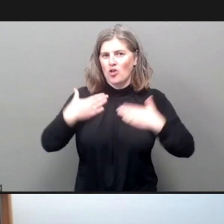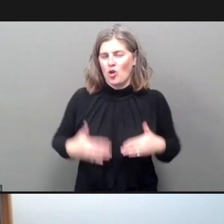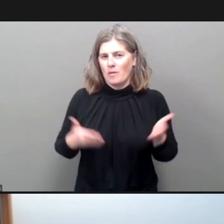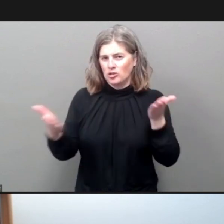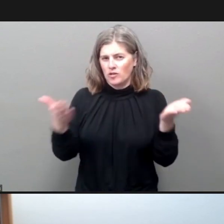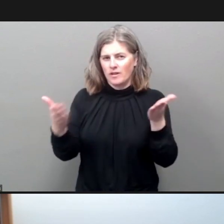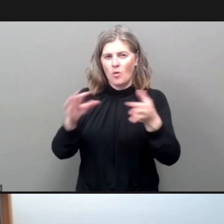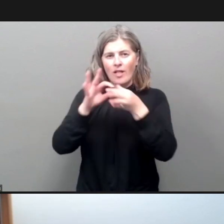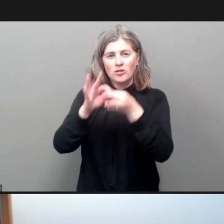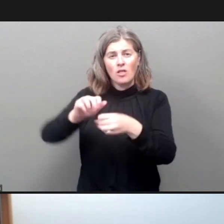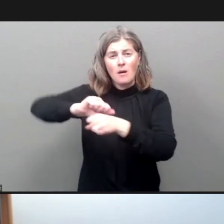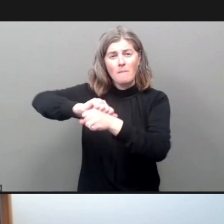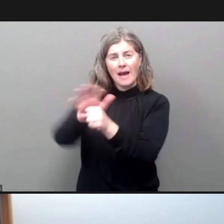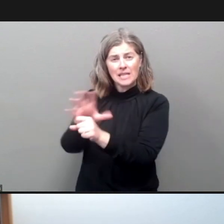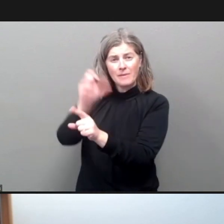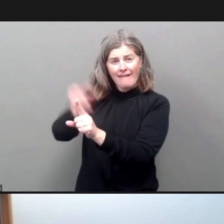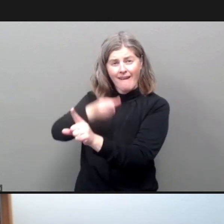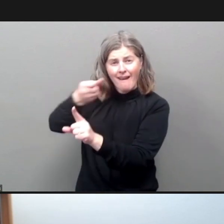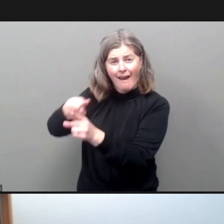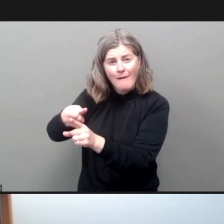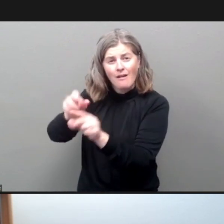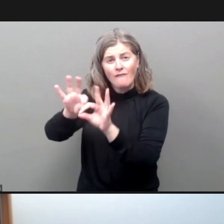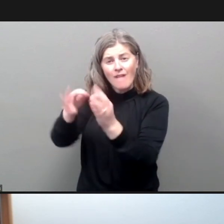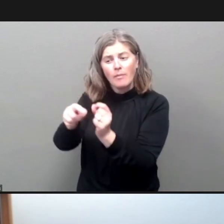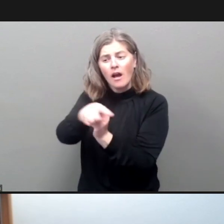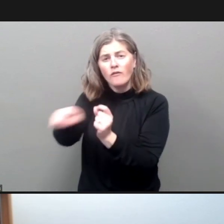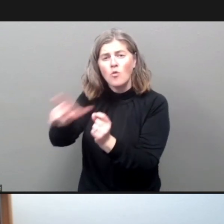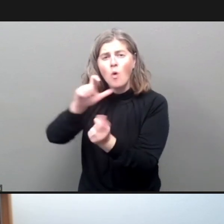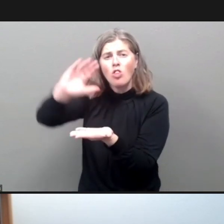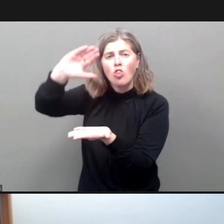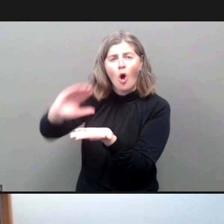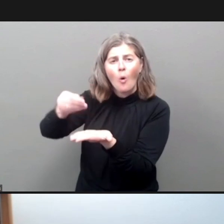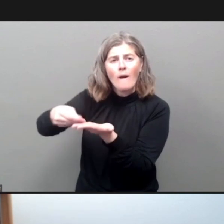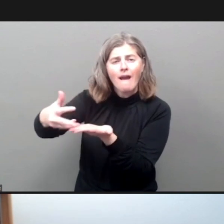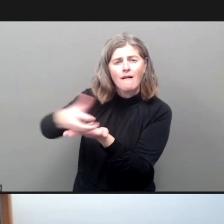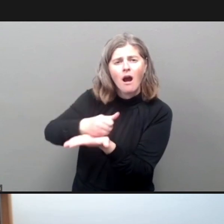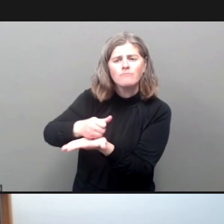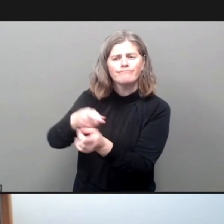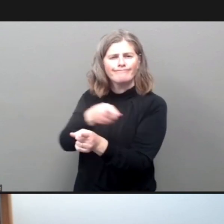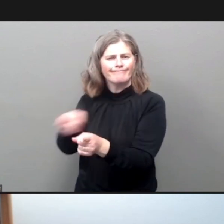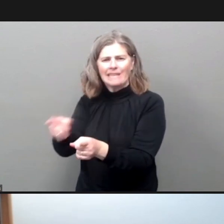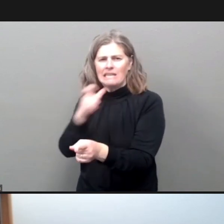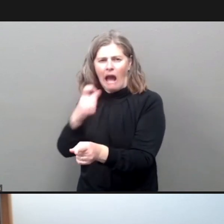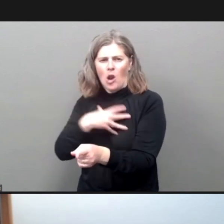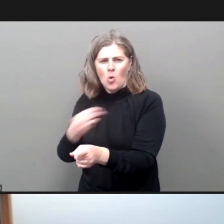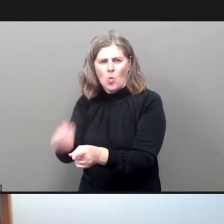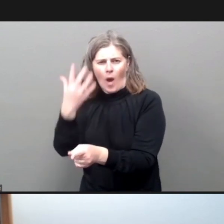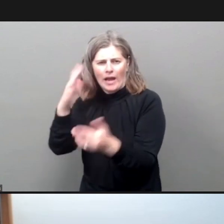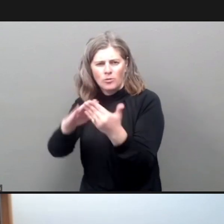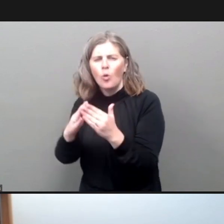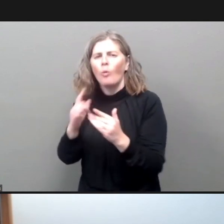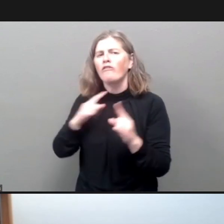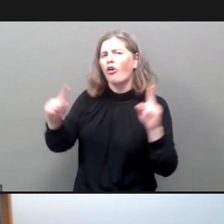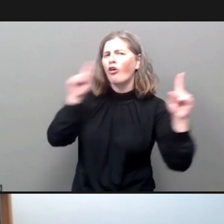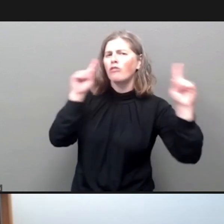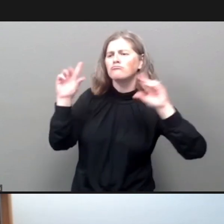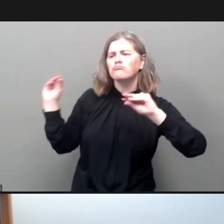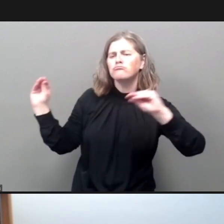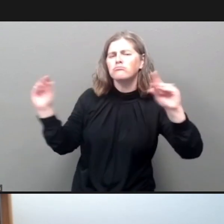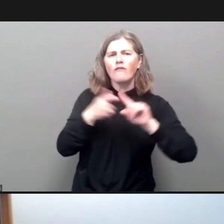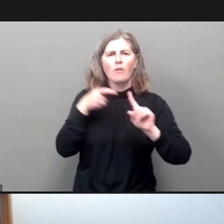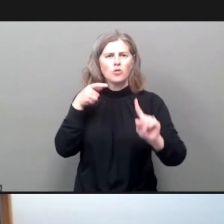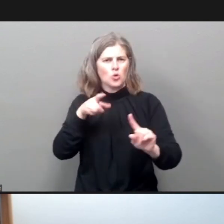impact on families of low-income residents and mostly non-white communities. A lot of it we've sort of heard in different forms from you,